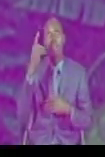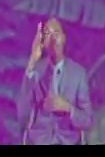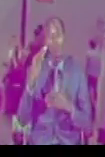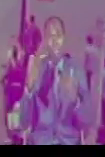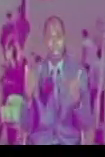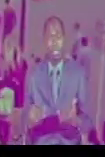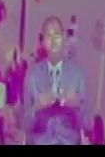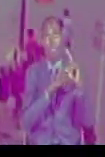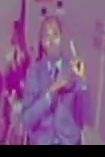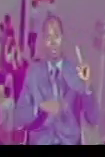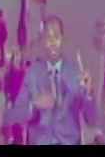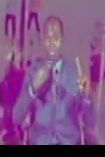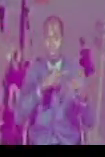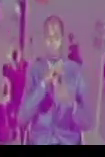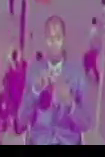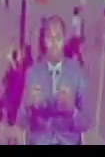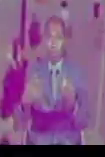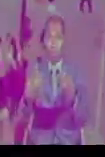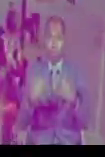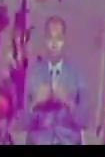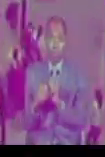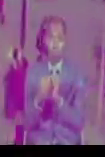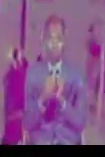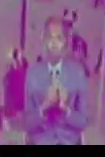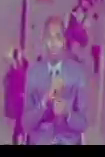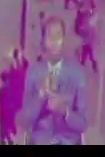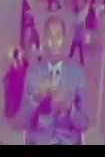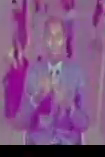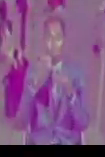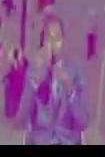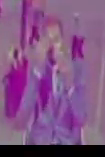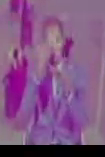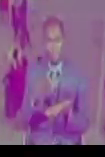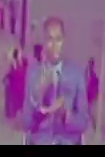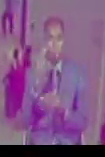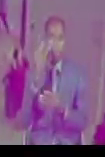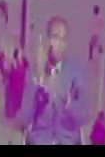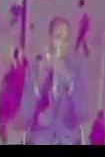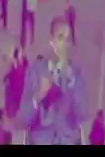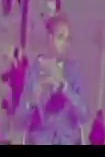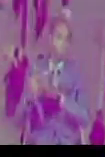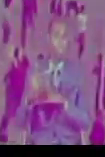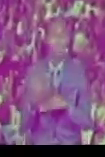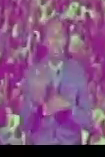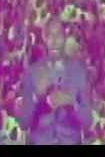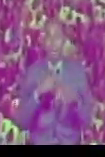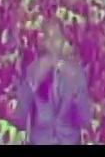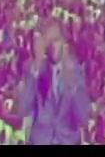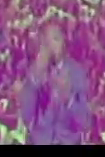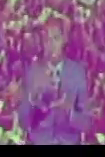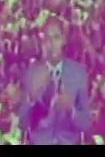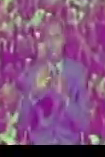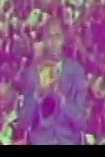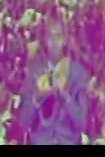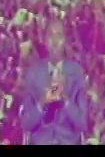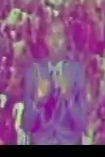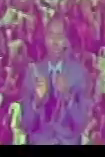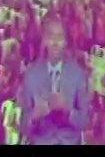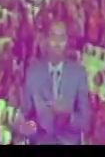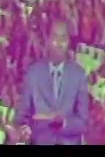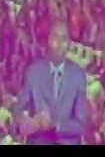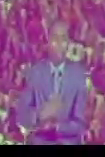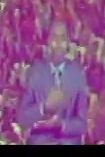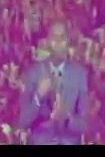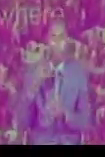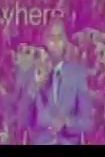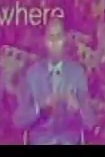you gather together, when you fulfill the prophecy, and when you obey the commandment to gather my saints together, and